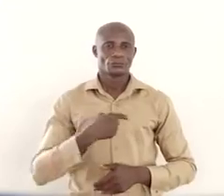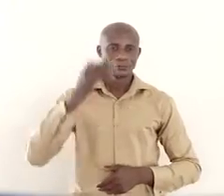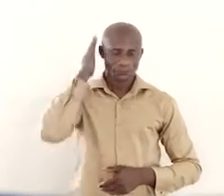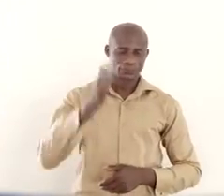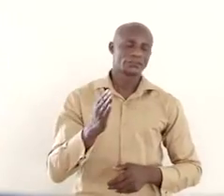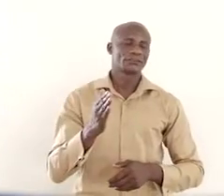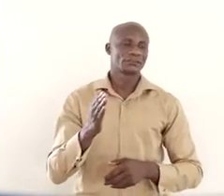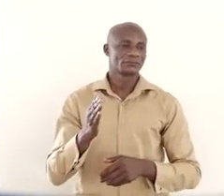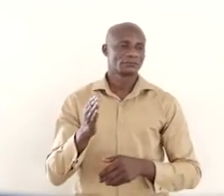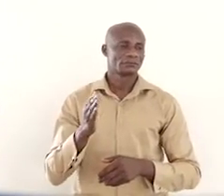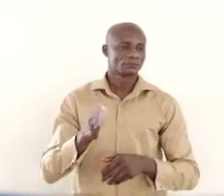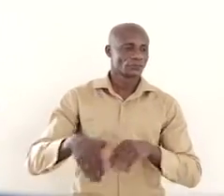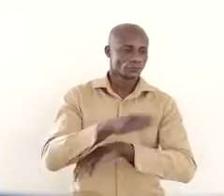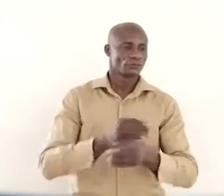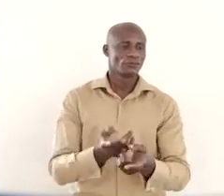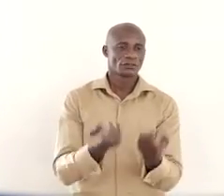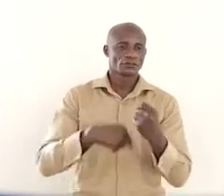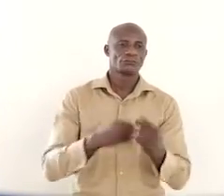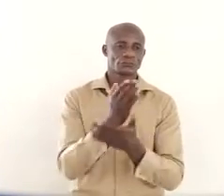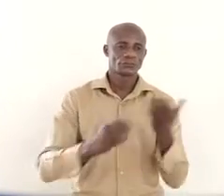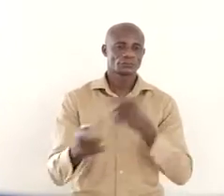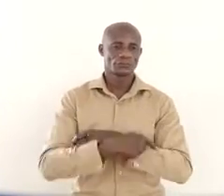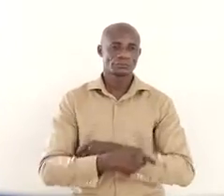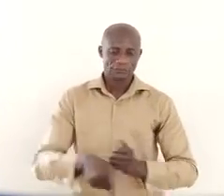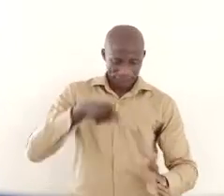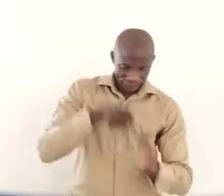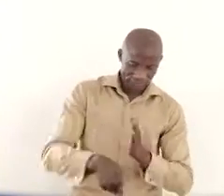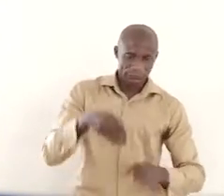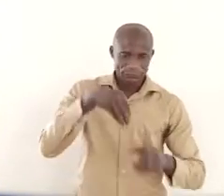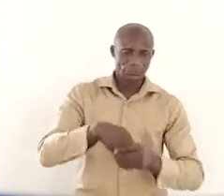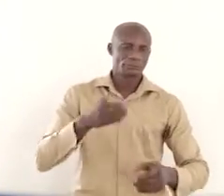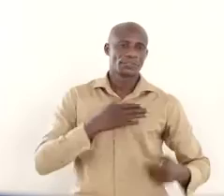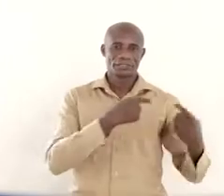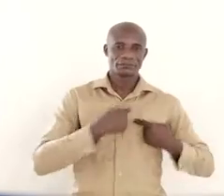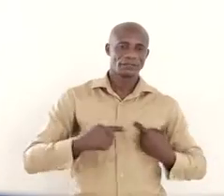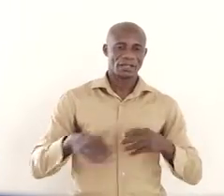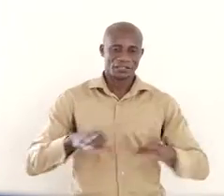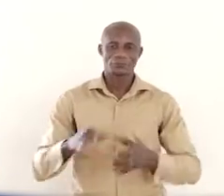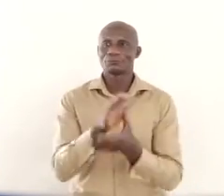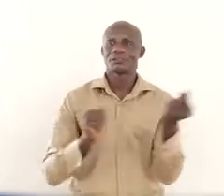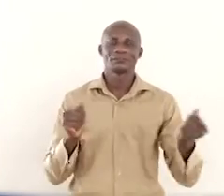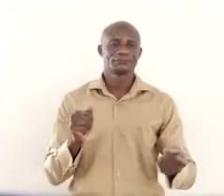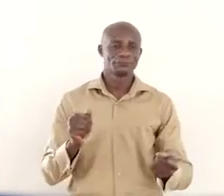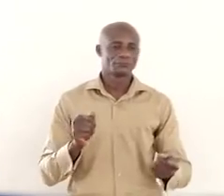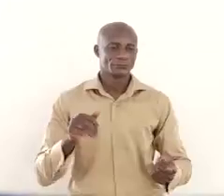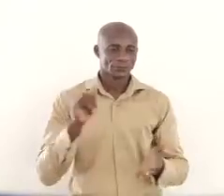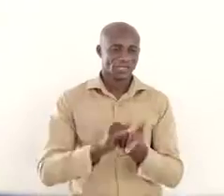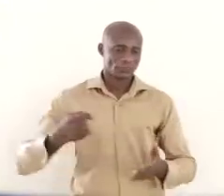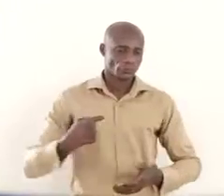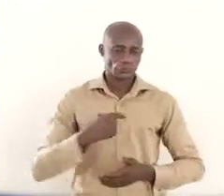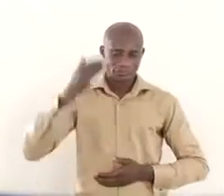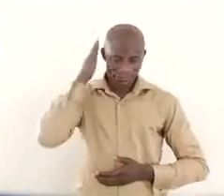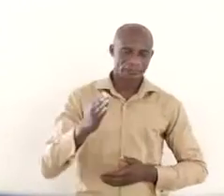someday. Oh, deep in my heart, I do believe that